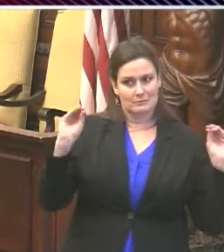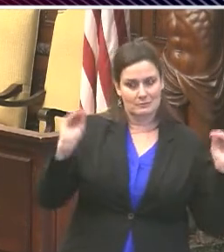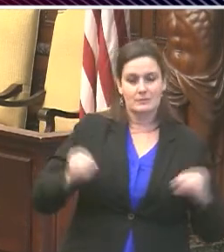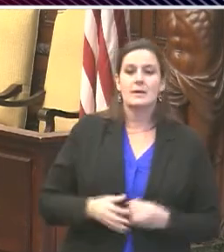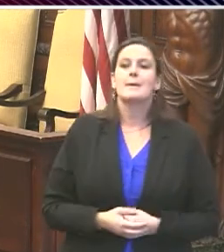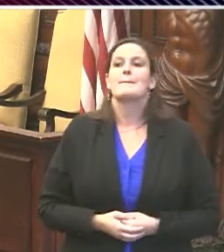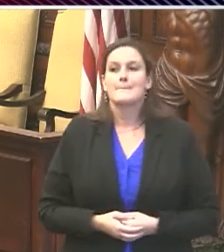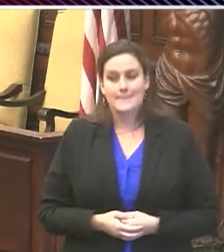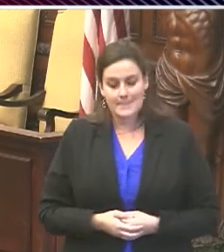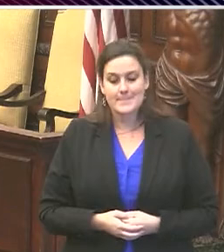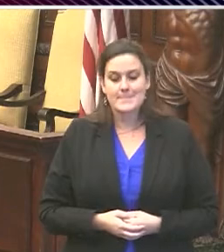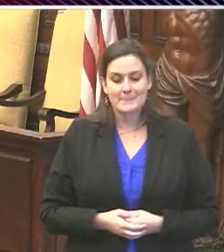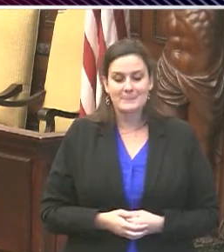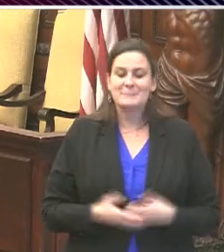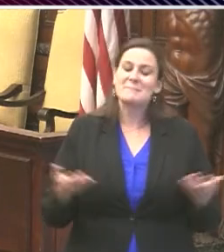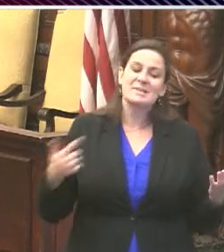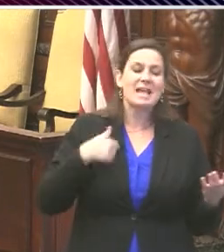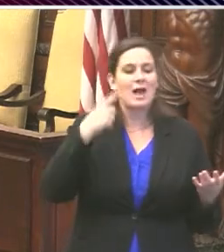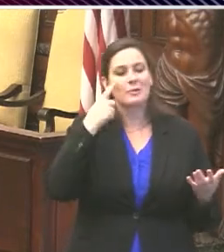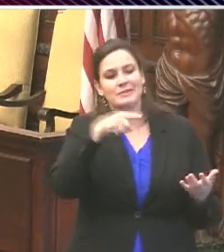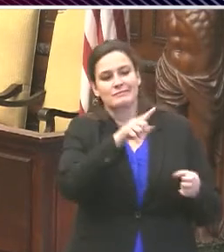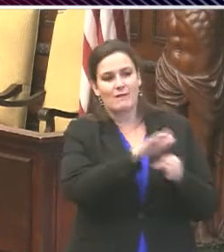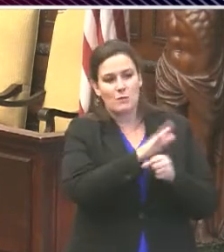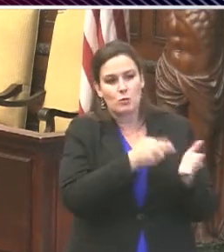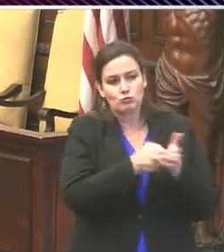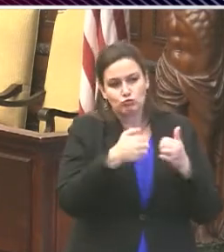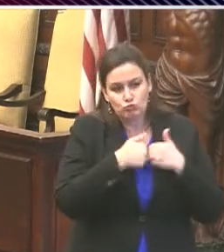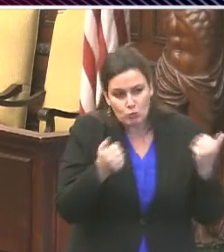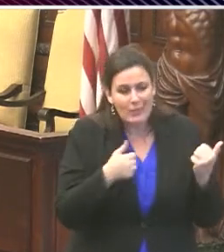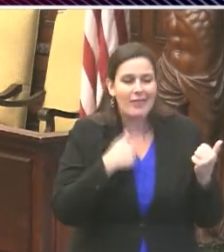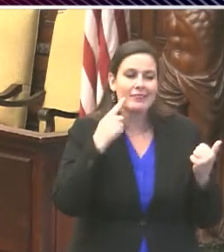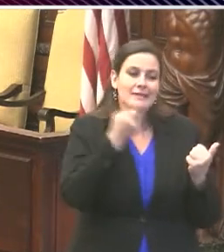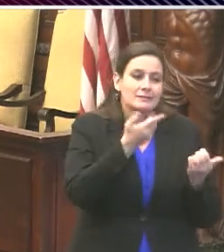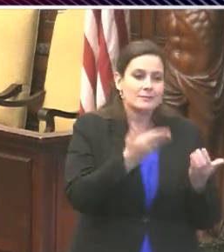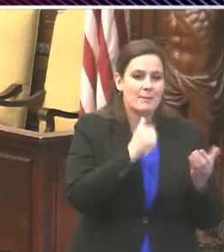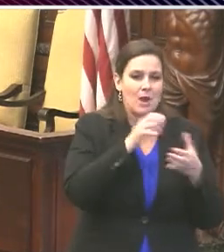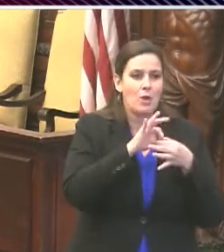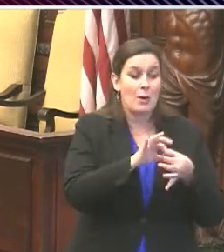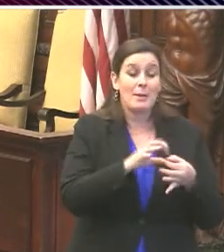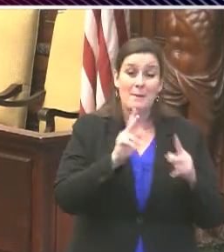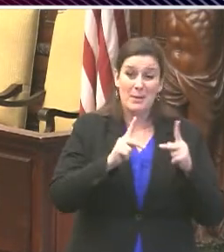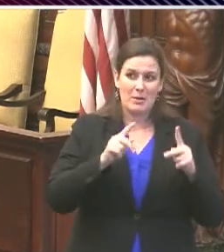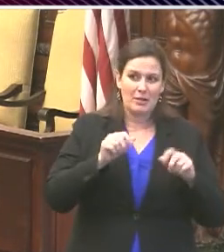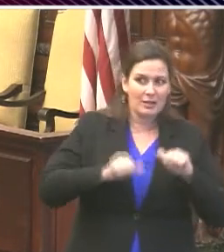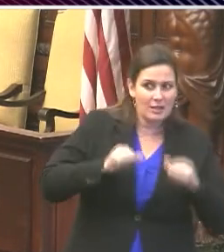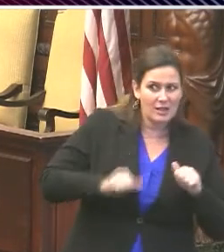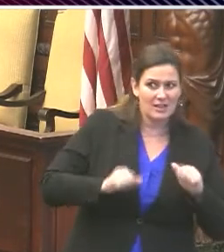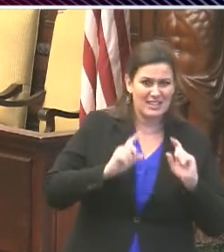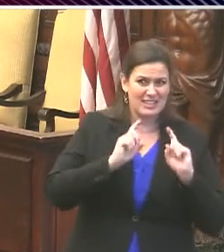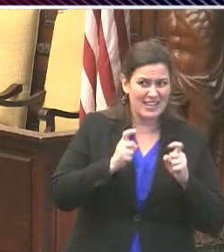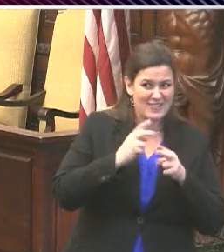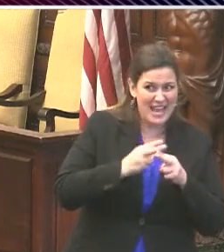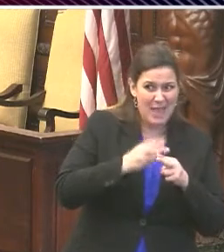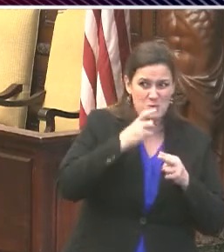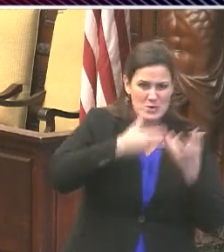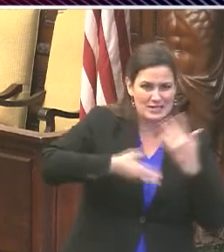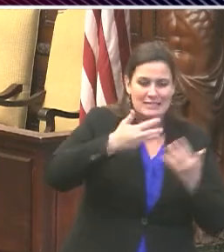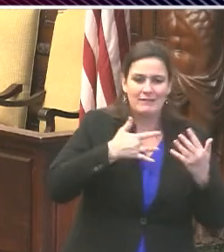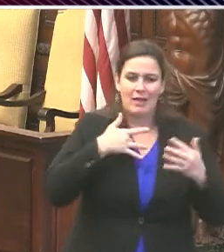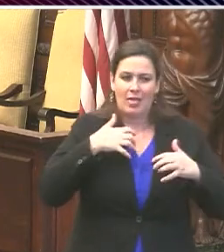don't think that they're being totally truthful. I think they're basically not cooperating. People are reluctant to give us the names of folks that they've been around. There's a